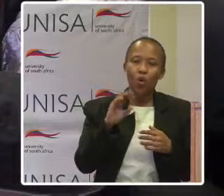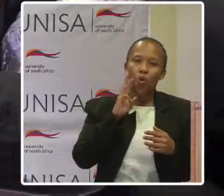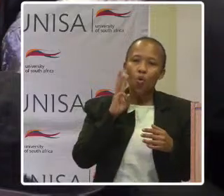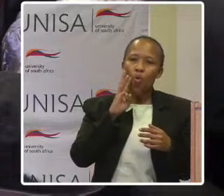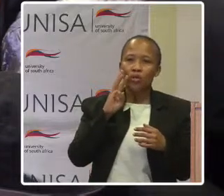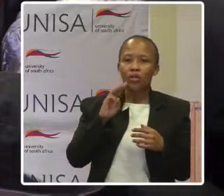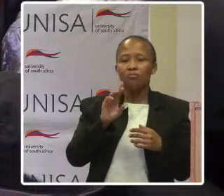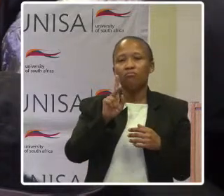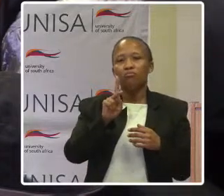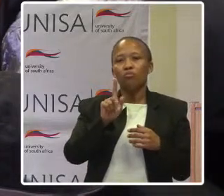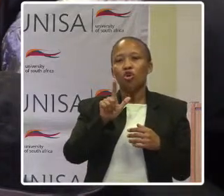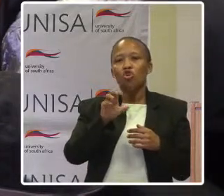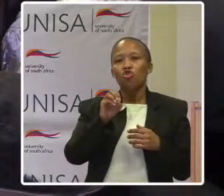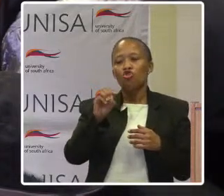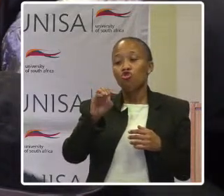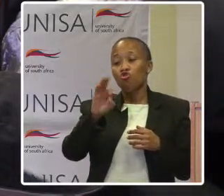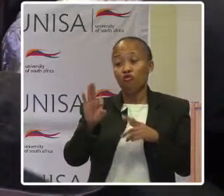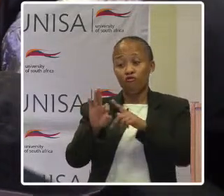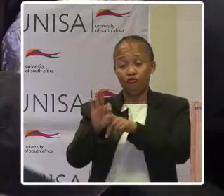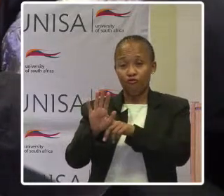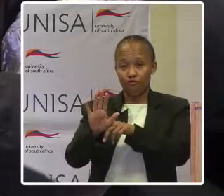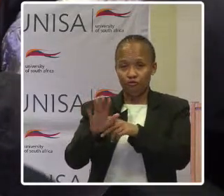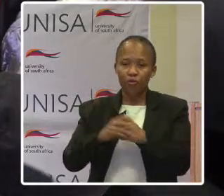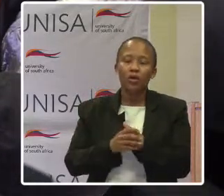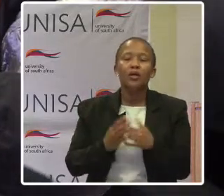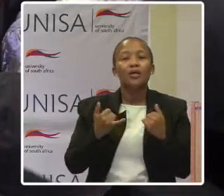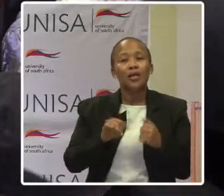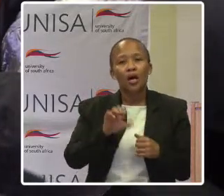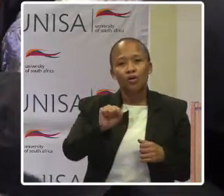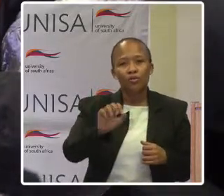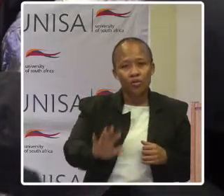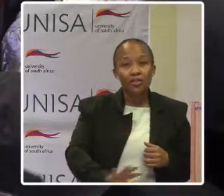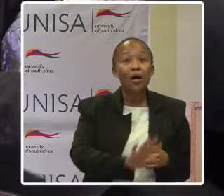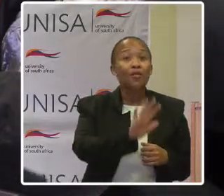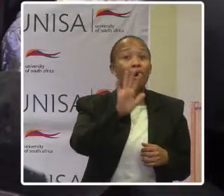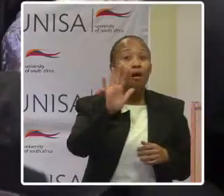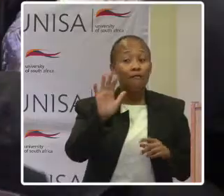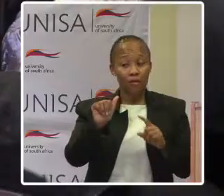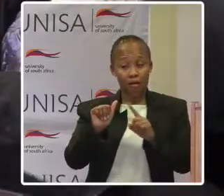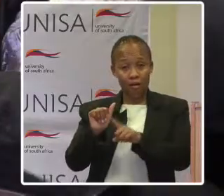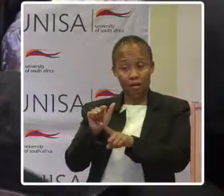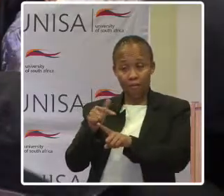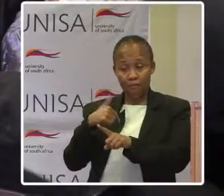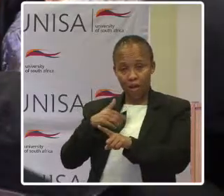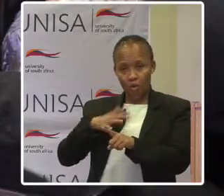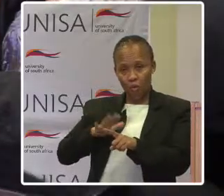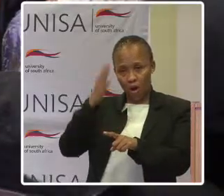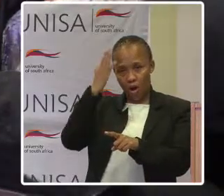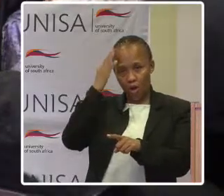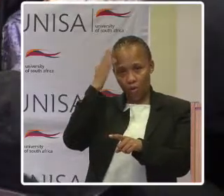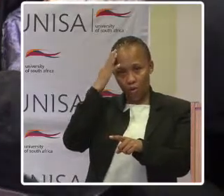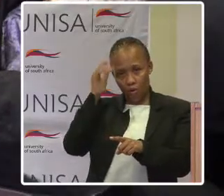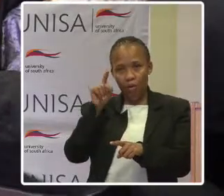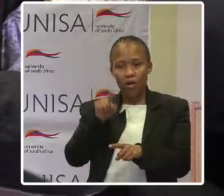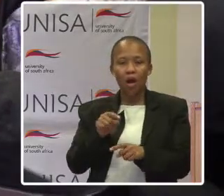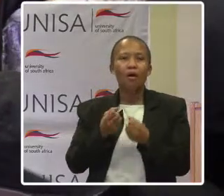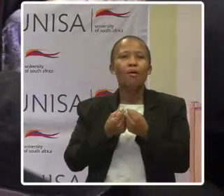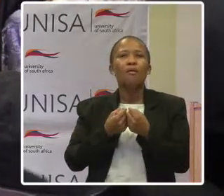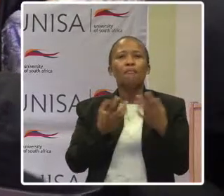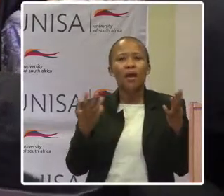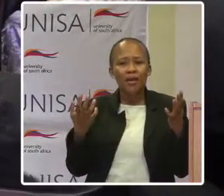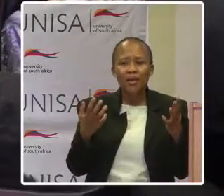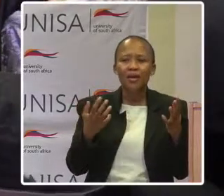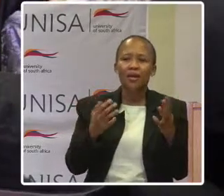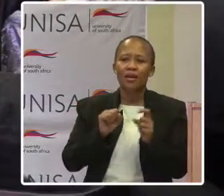program. And South Africa, I can say, in terms of the attack helicopters, we know that,